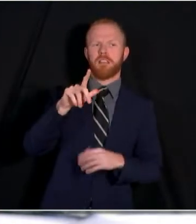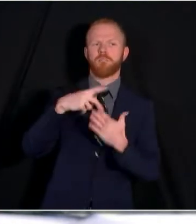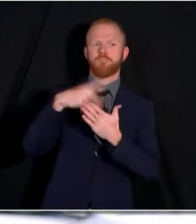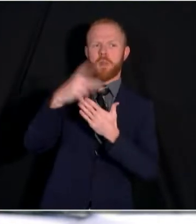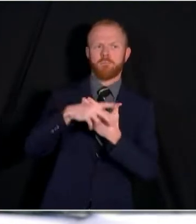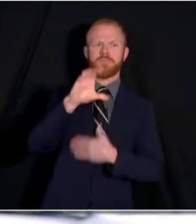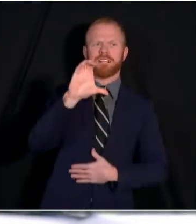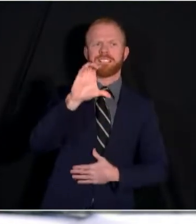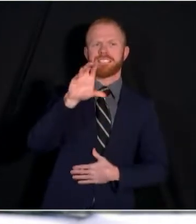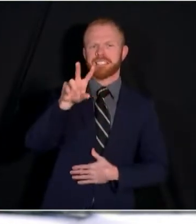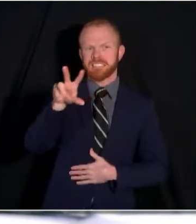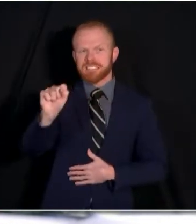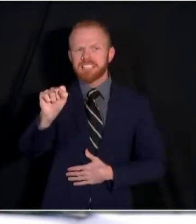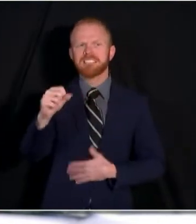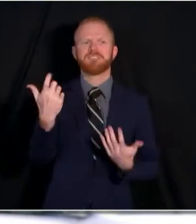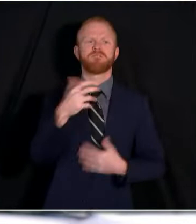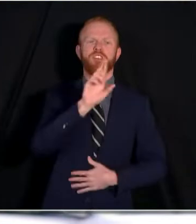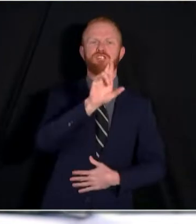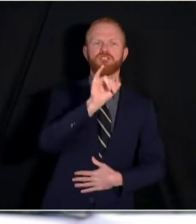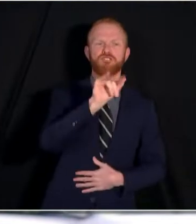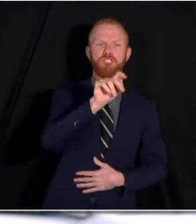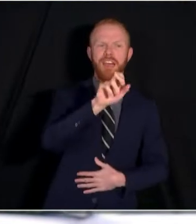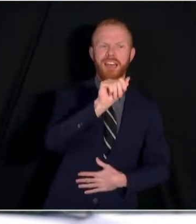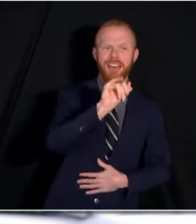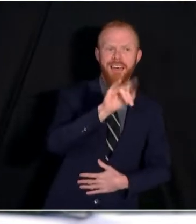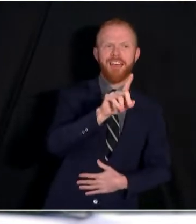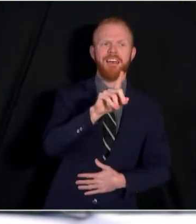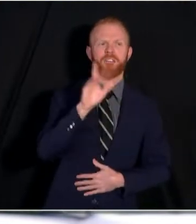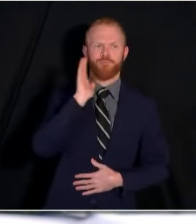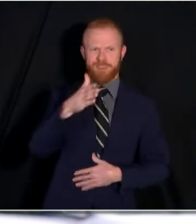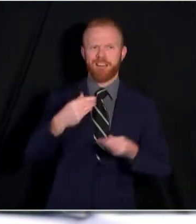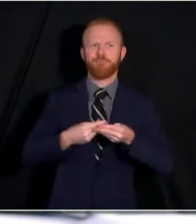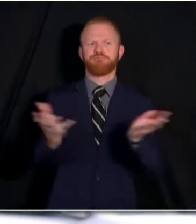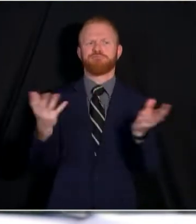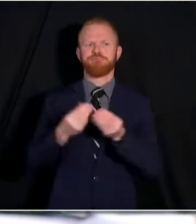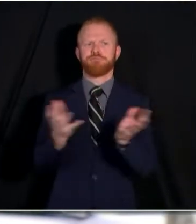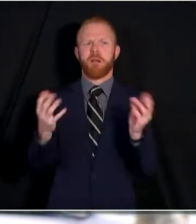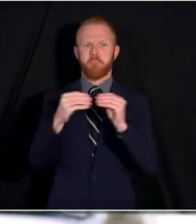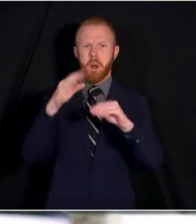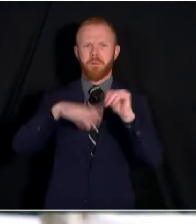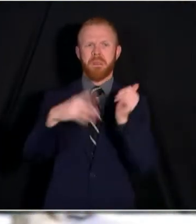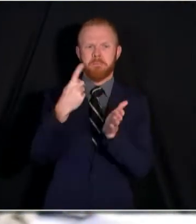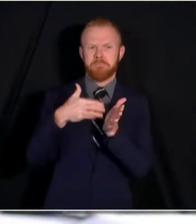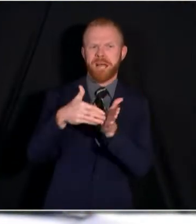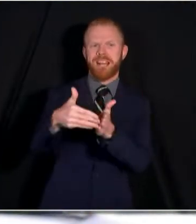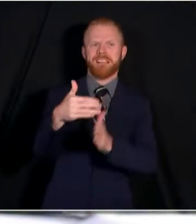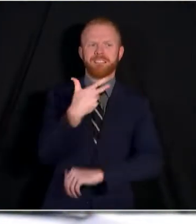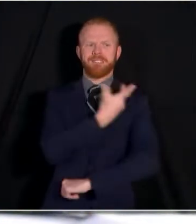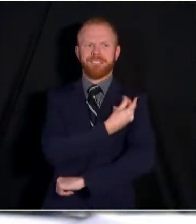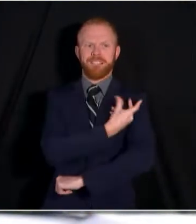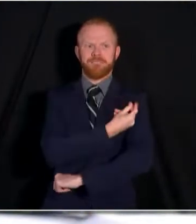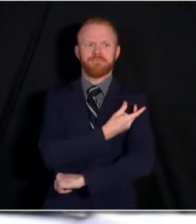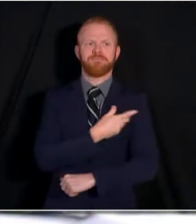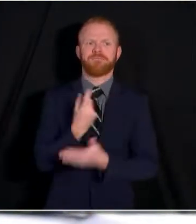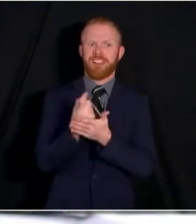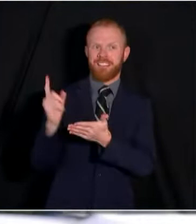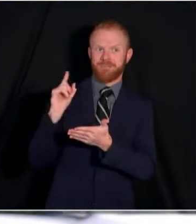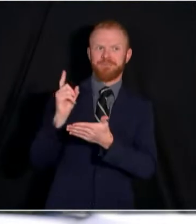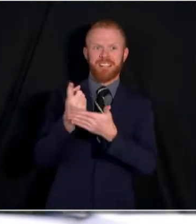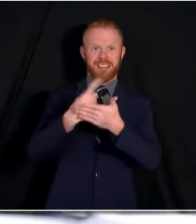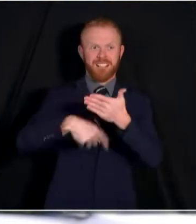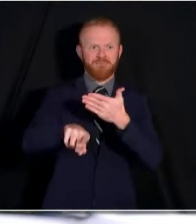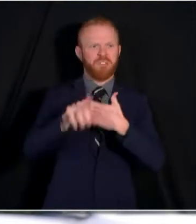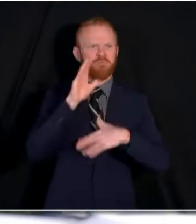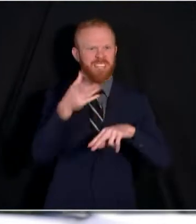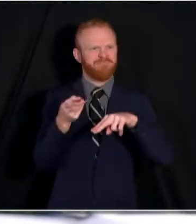Aid. We provided over 1 million doses last week throughout the United States, and next week will be up to 2 million doses.